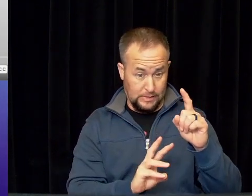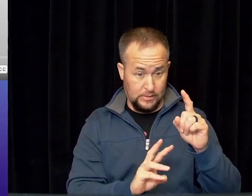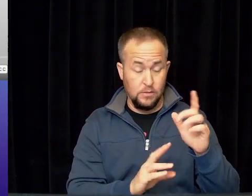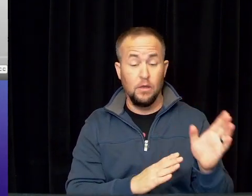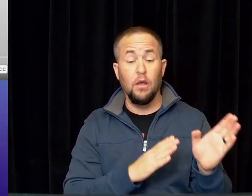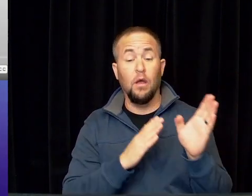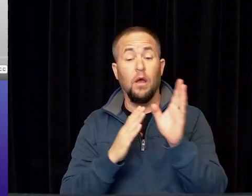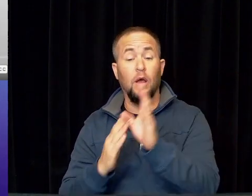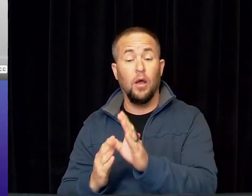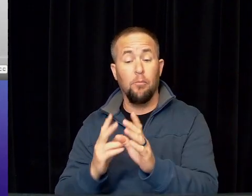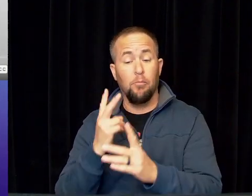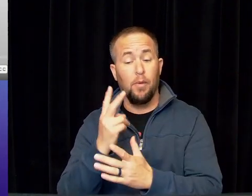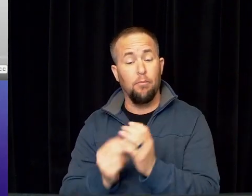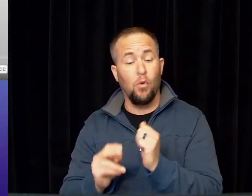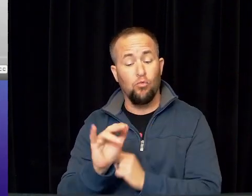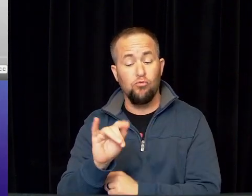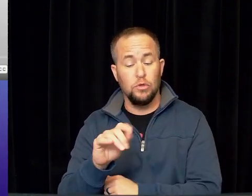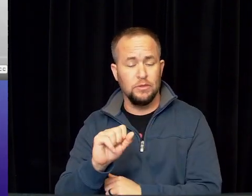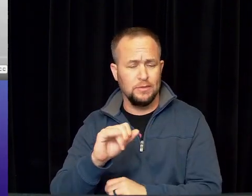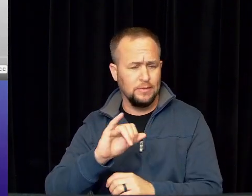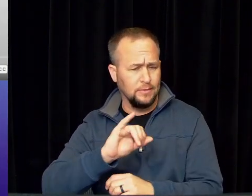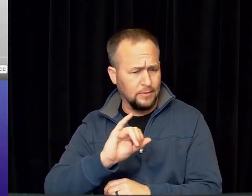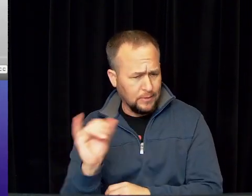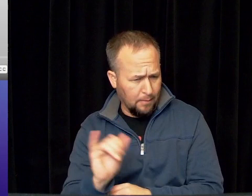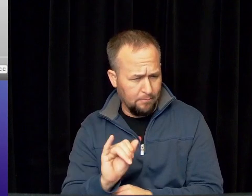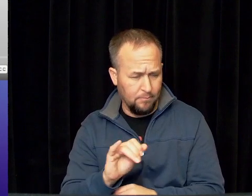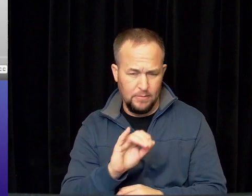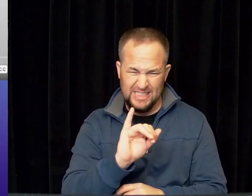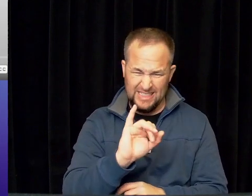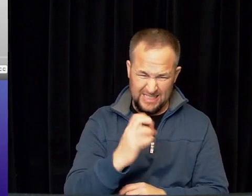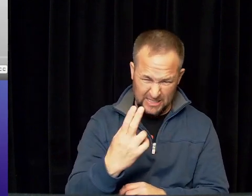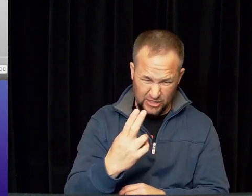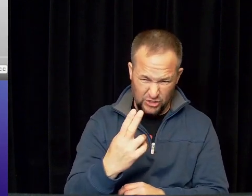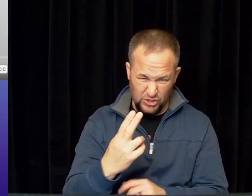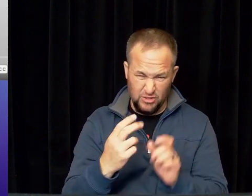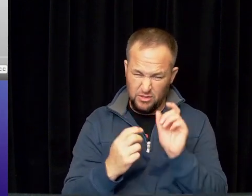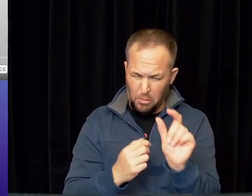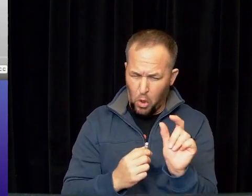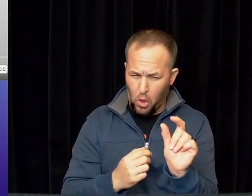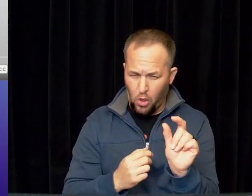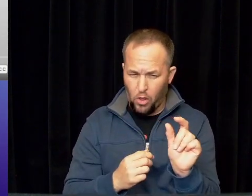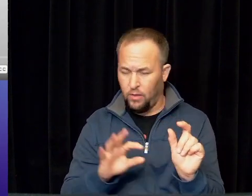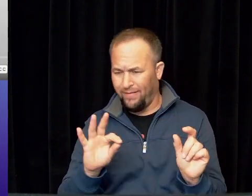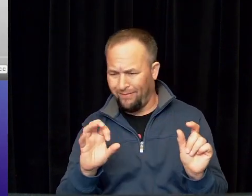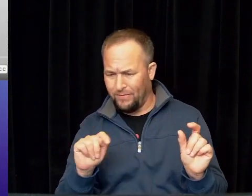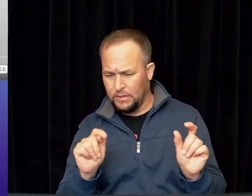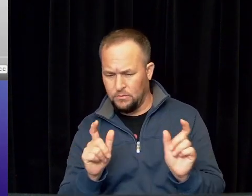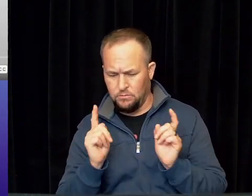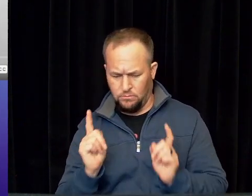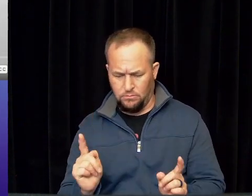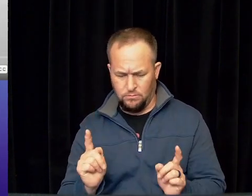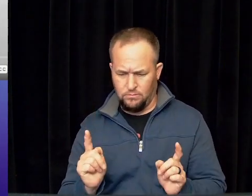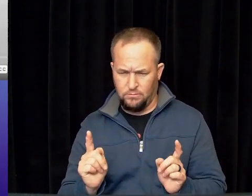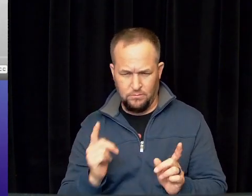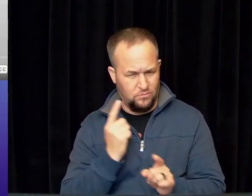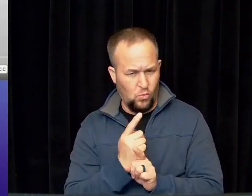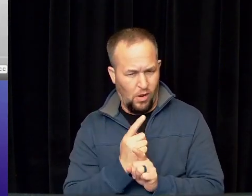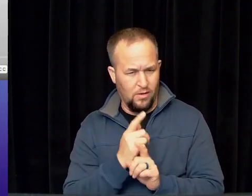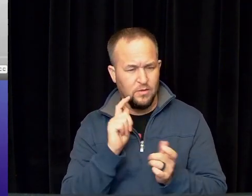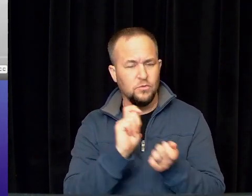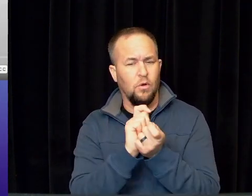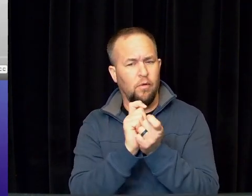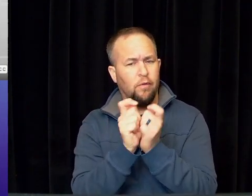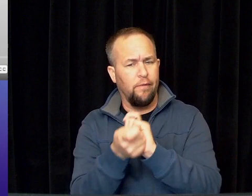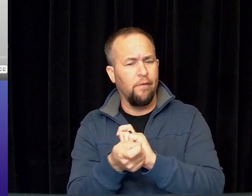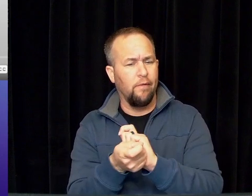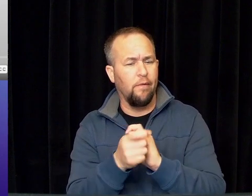both units to be exactly the same. So I know 1 inch is teeny tiny, but then I have to convert feet